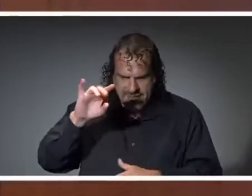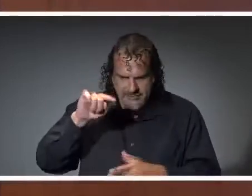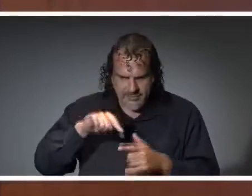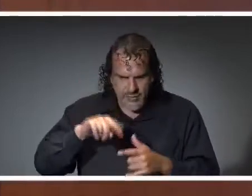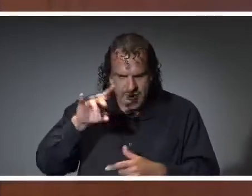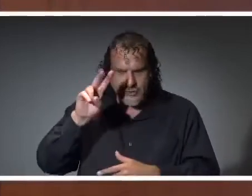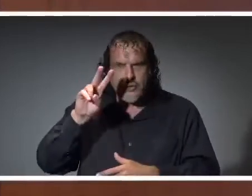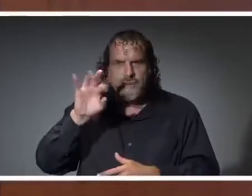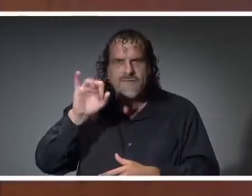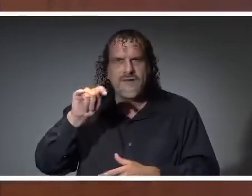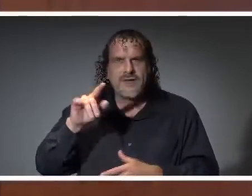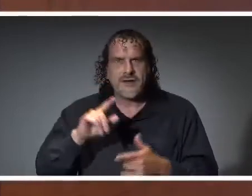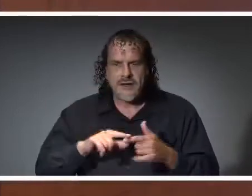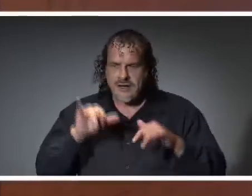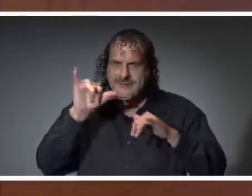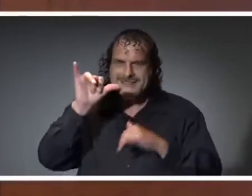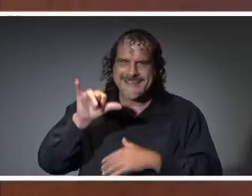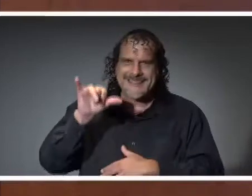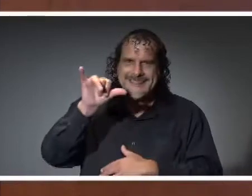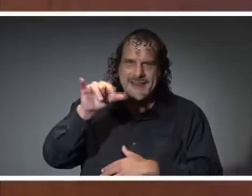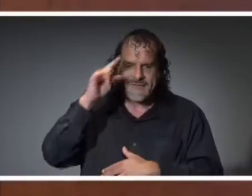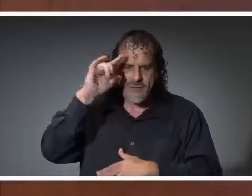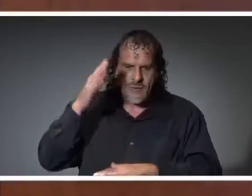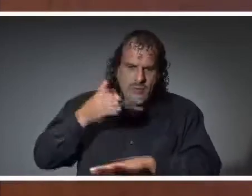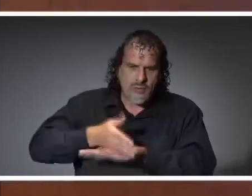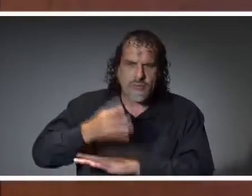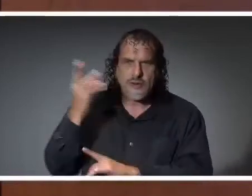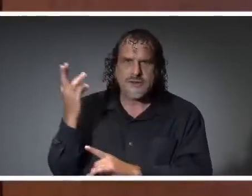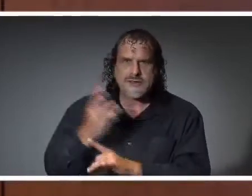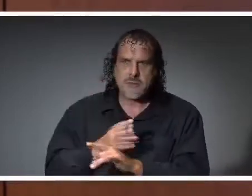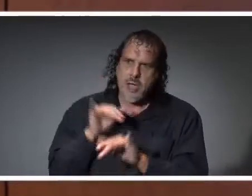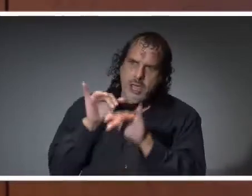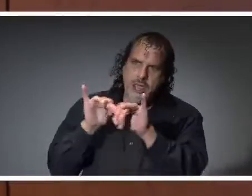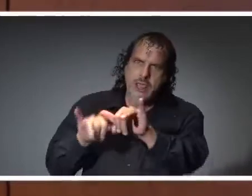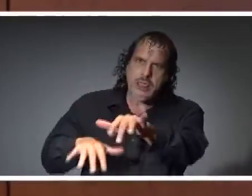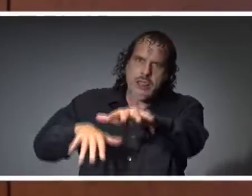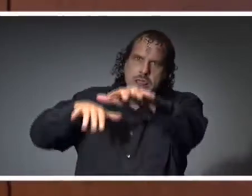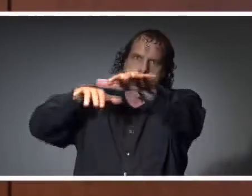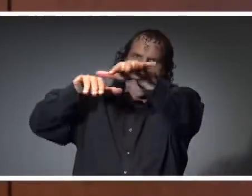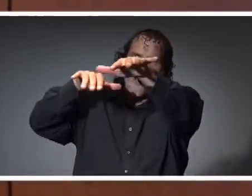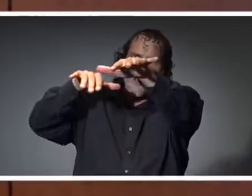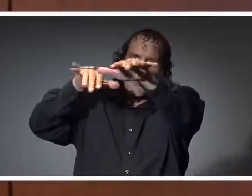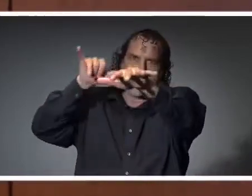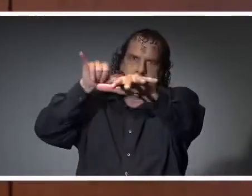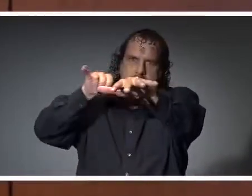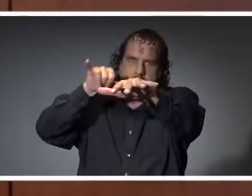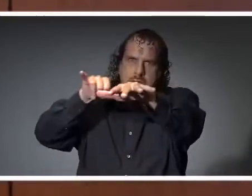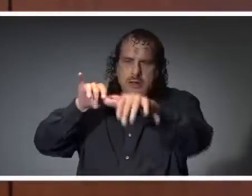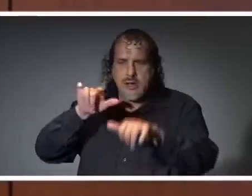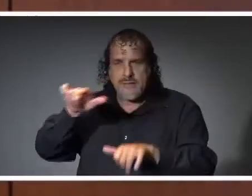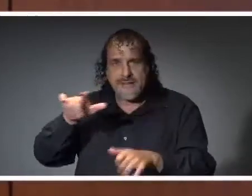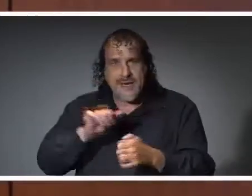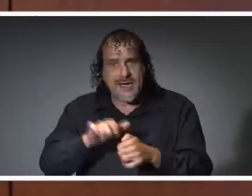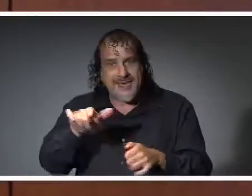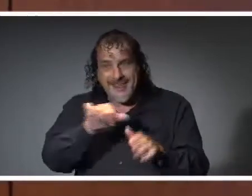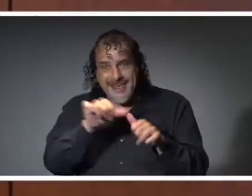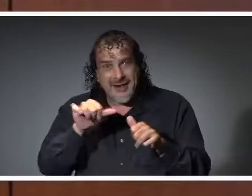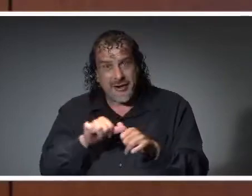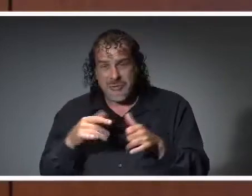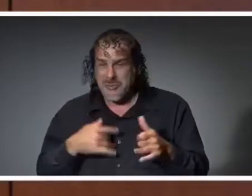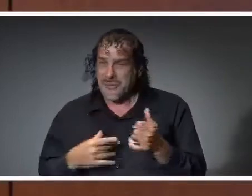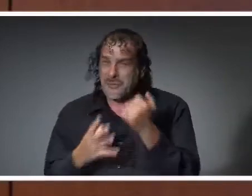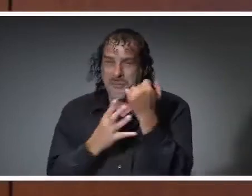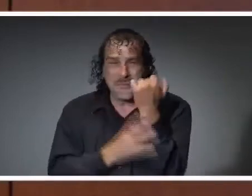remained at flood level for over 6 months. That area that was affected was already a very impoverished area with a